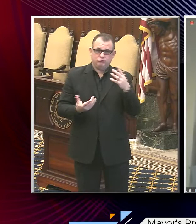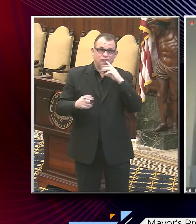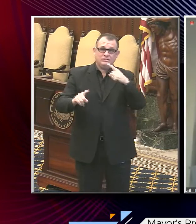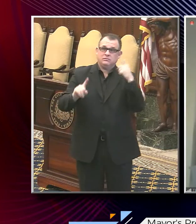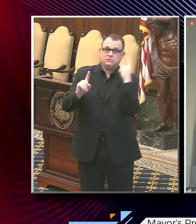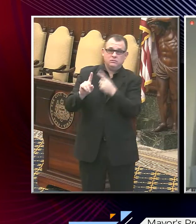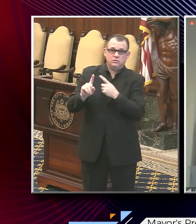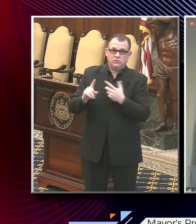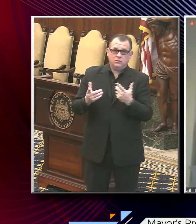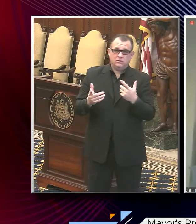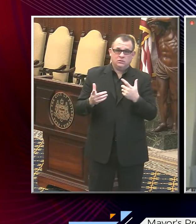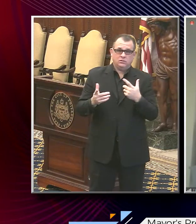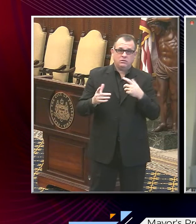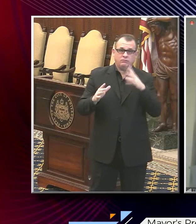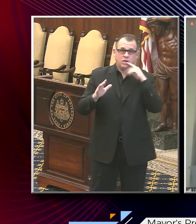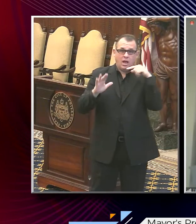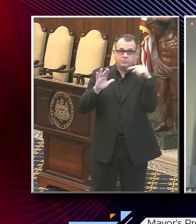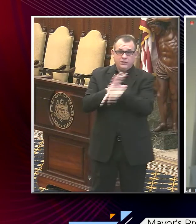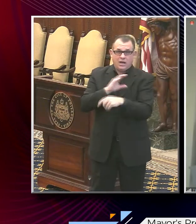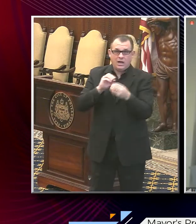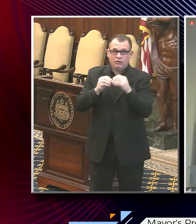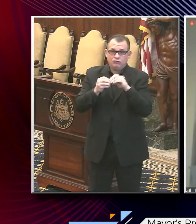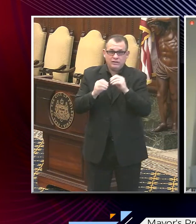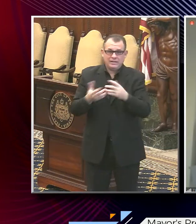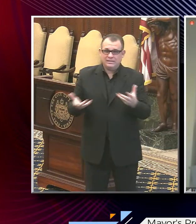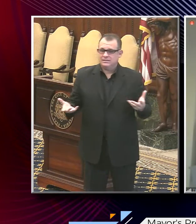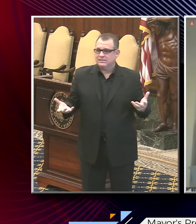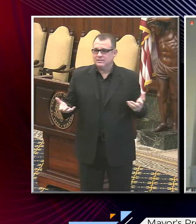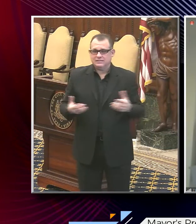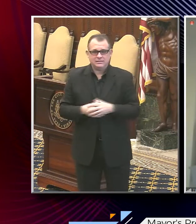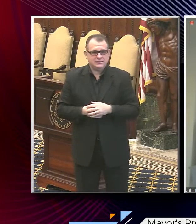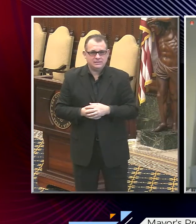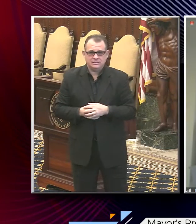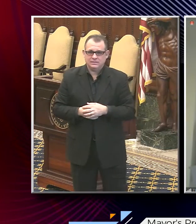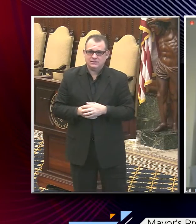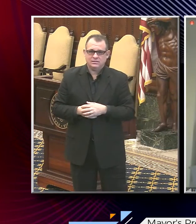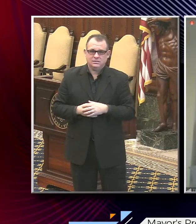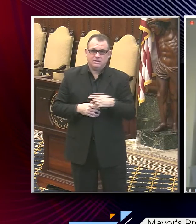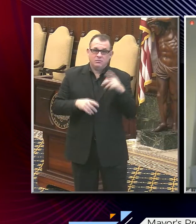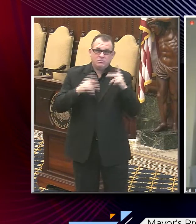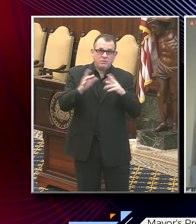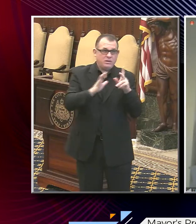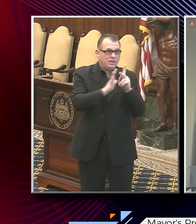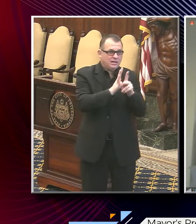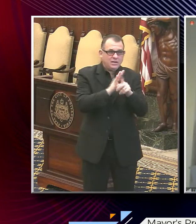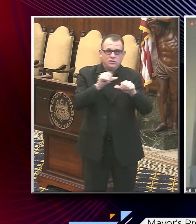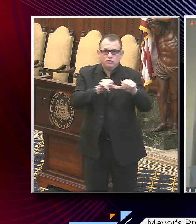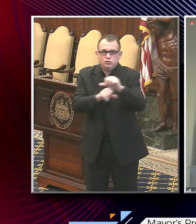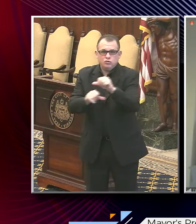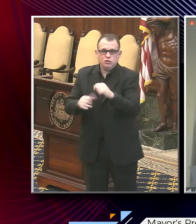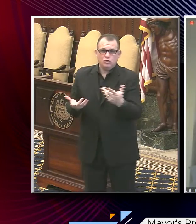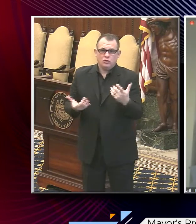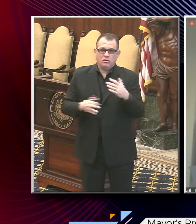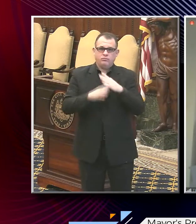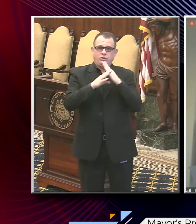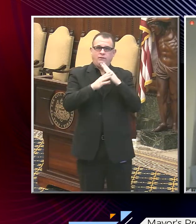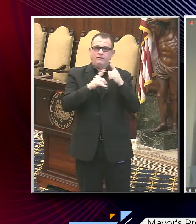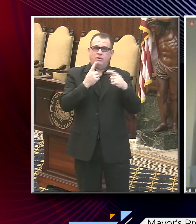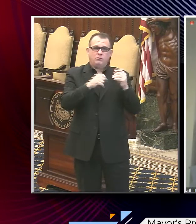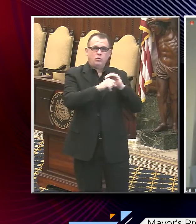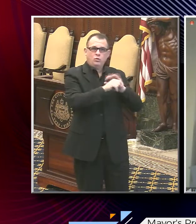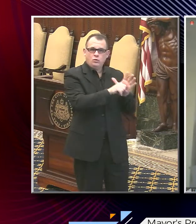our increase in homicide rate, which I think is related to that. And so we are trying to strike a balance between protecting people from